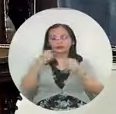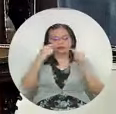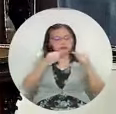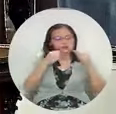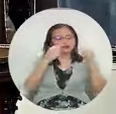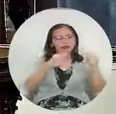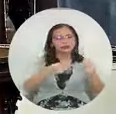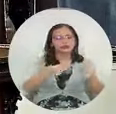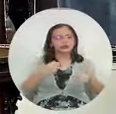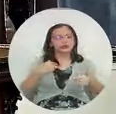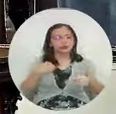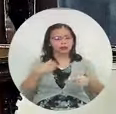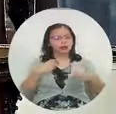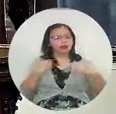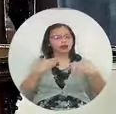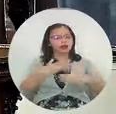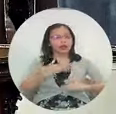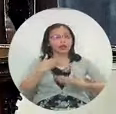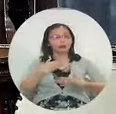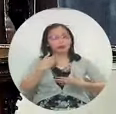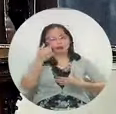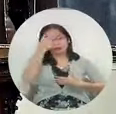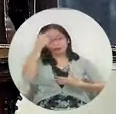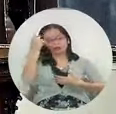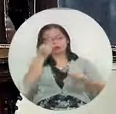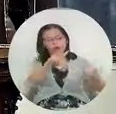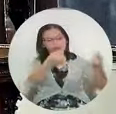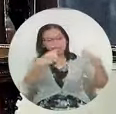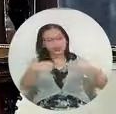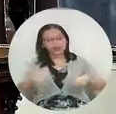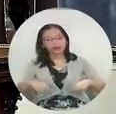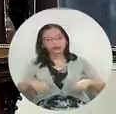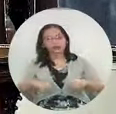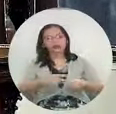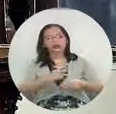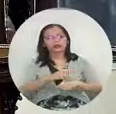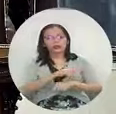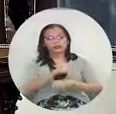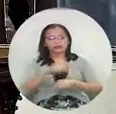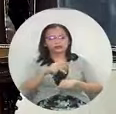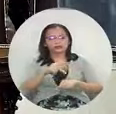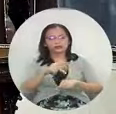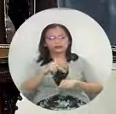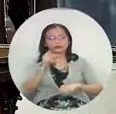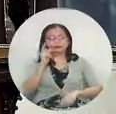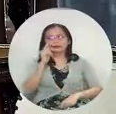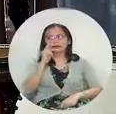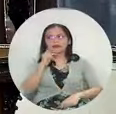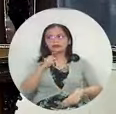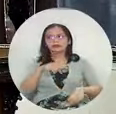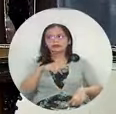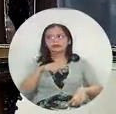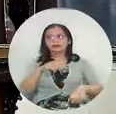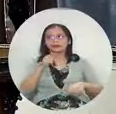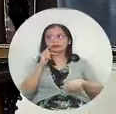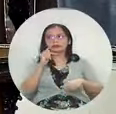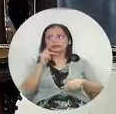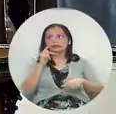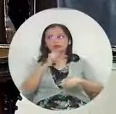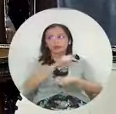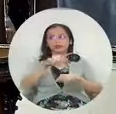Mr. Hughes, we are happy that you are here with us today. But you know, you are not supposed to start work in